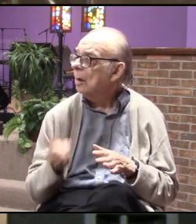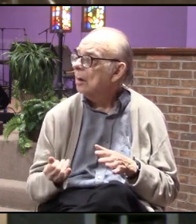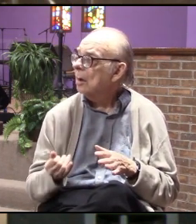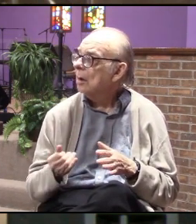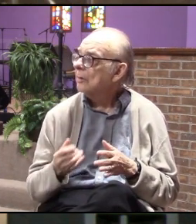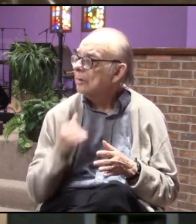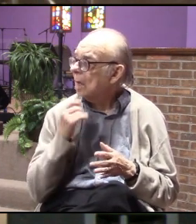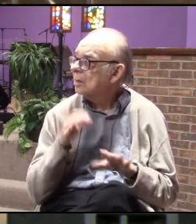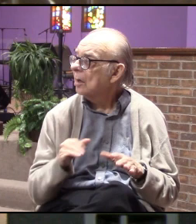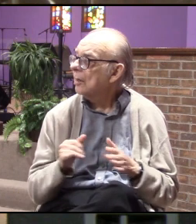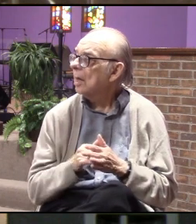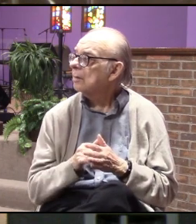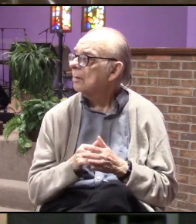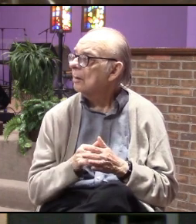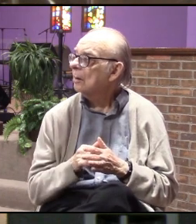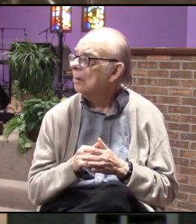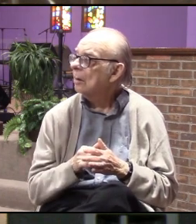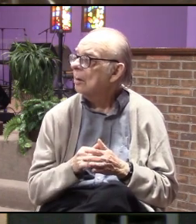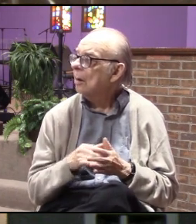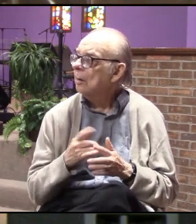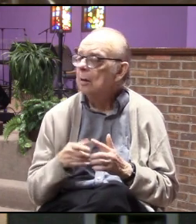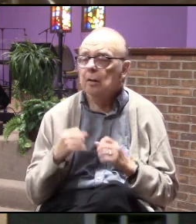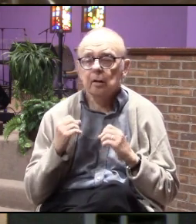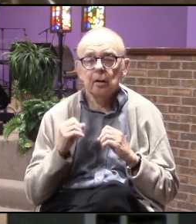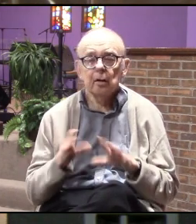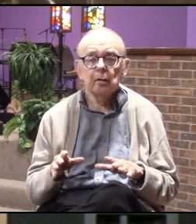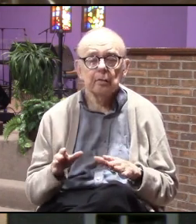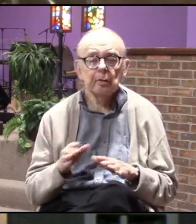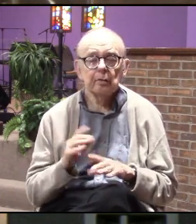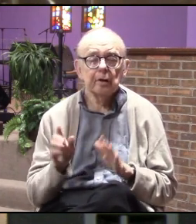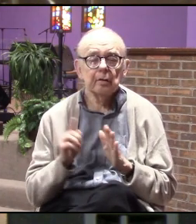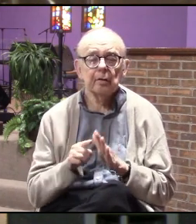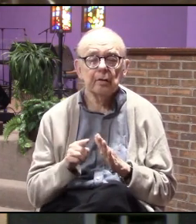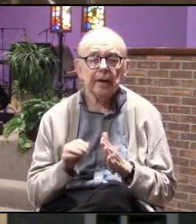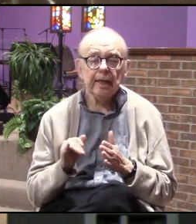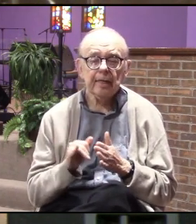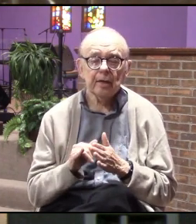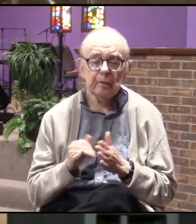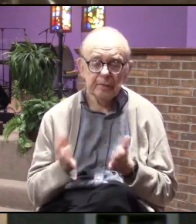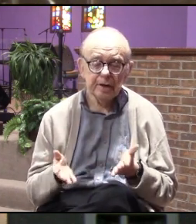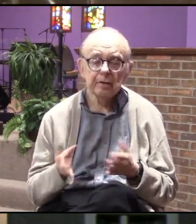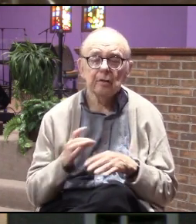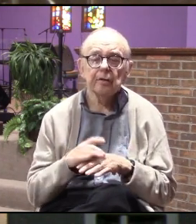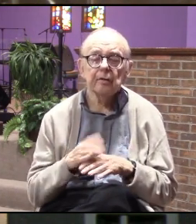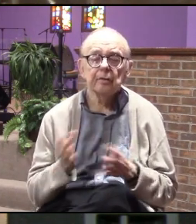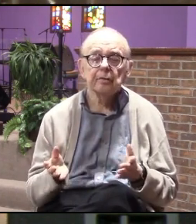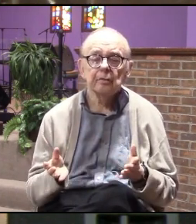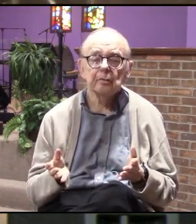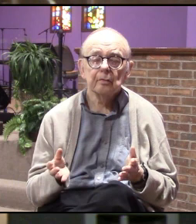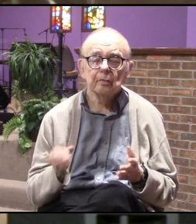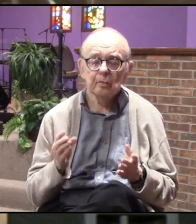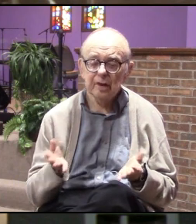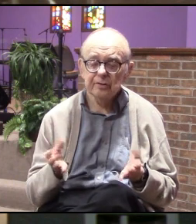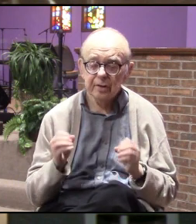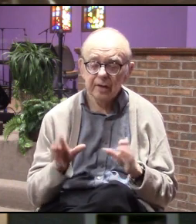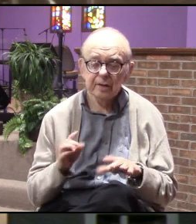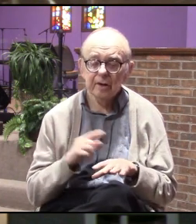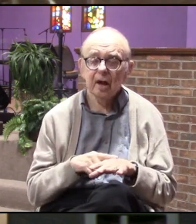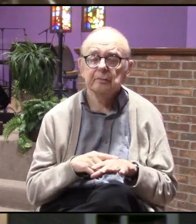Because if it hasn't, then we've wasted every moment that we've been here for.